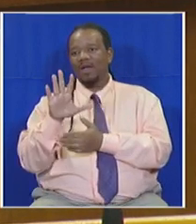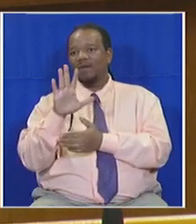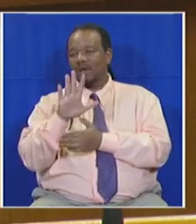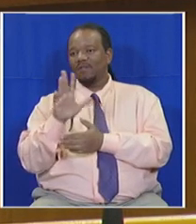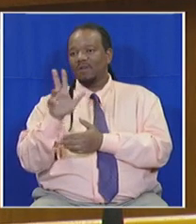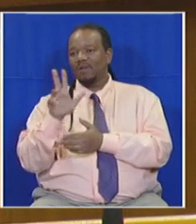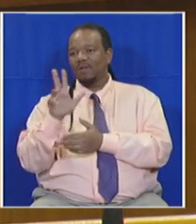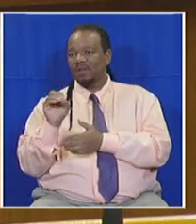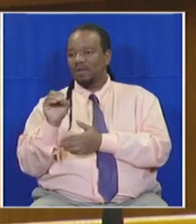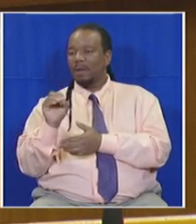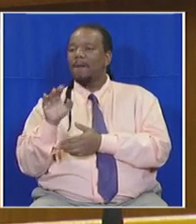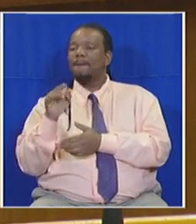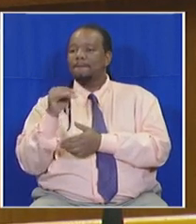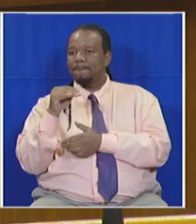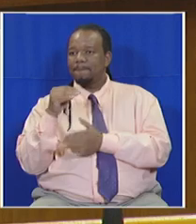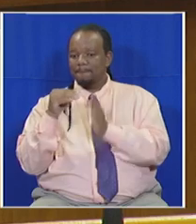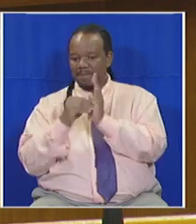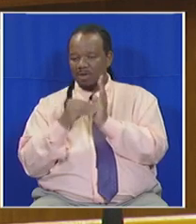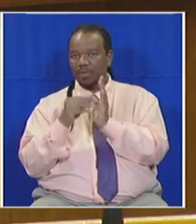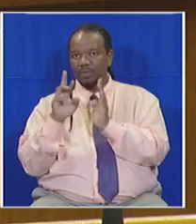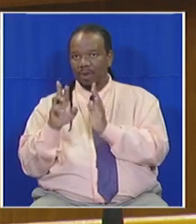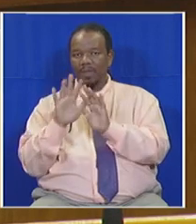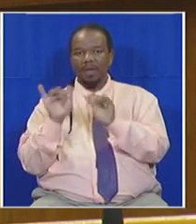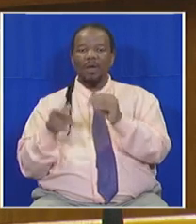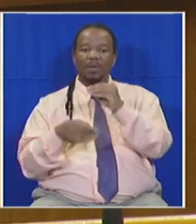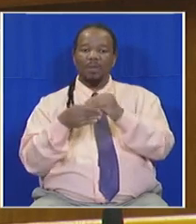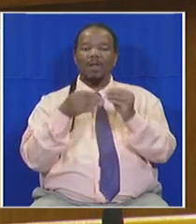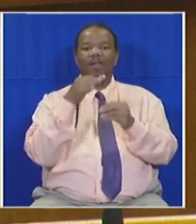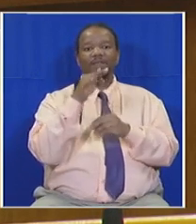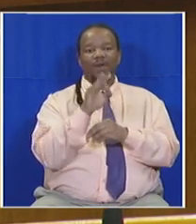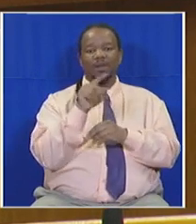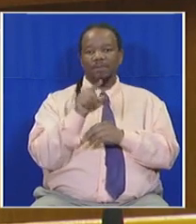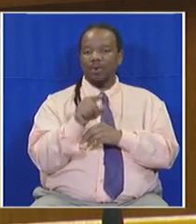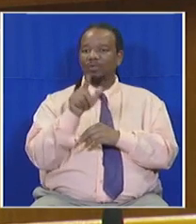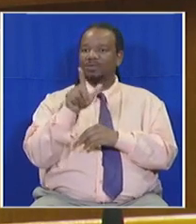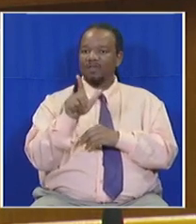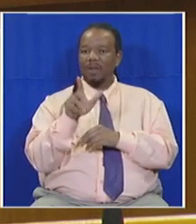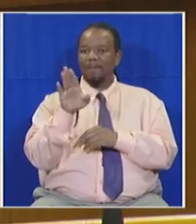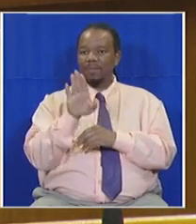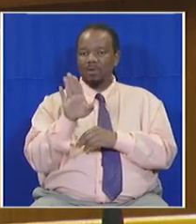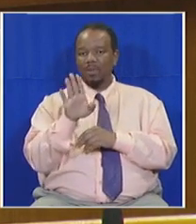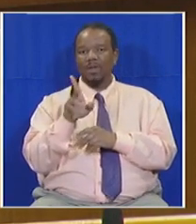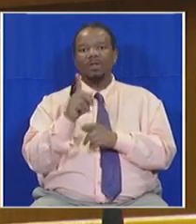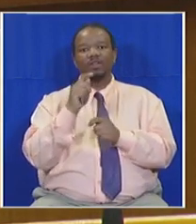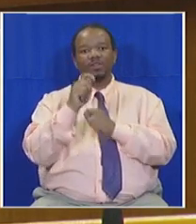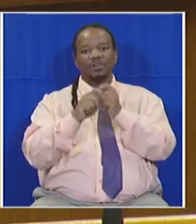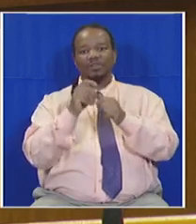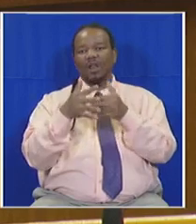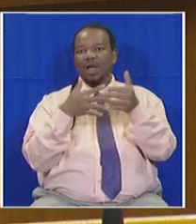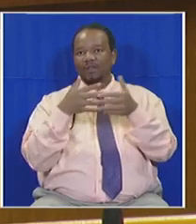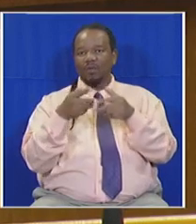special allocations will amount to 3.7 billion, and the Department of Traditional Affairs will be allocated